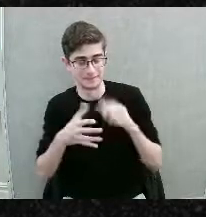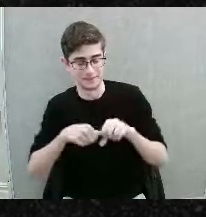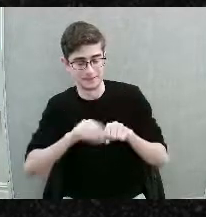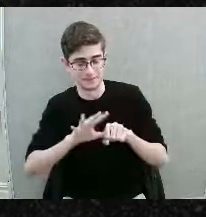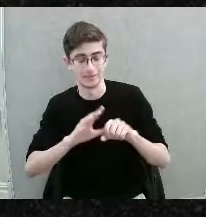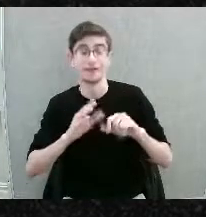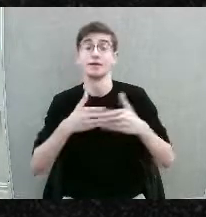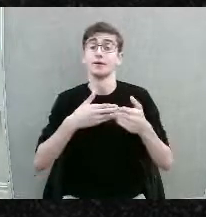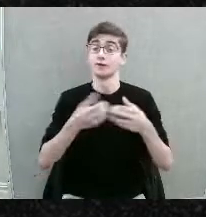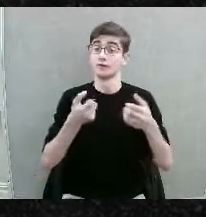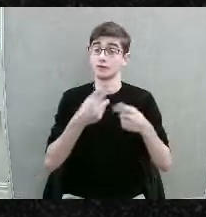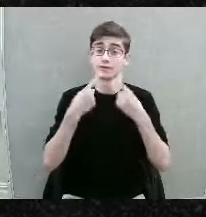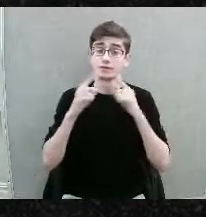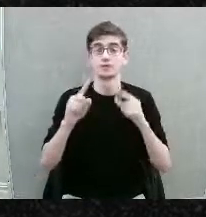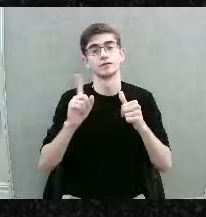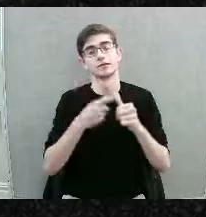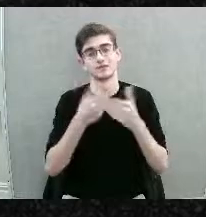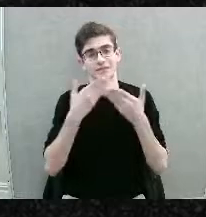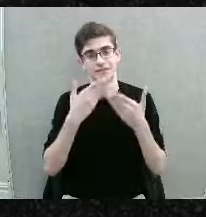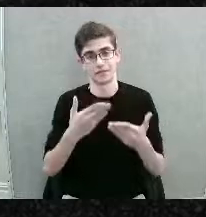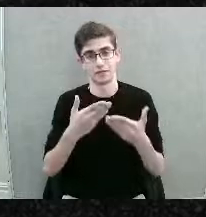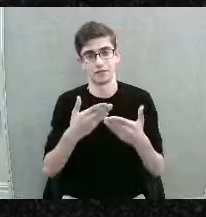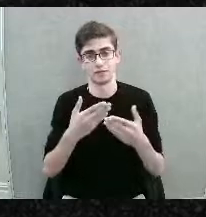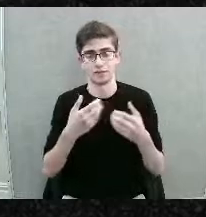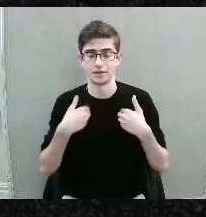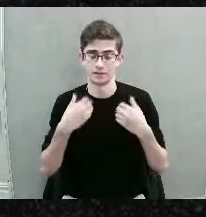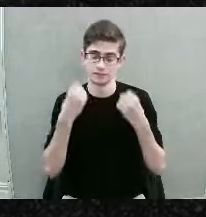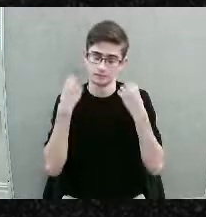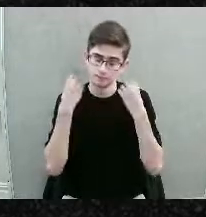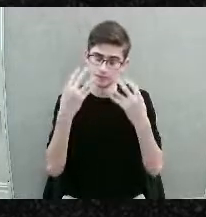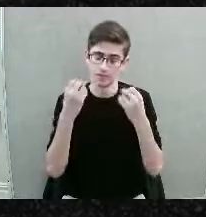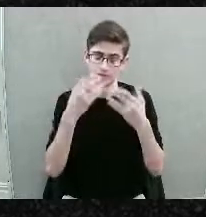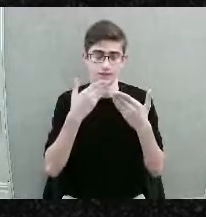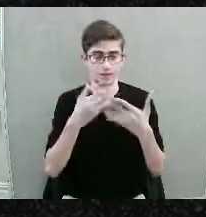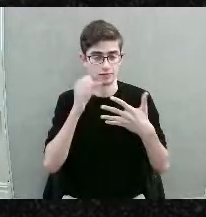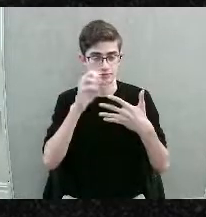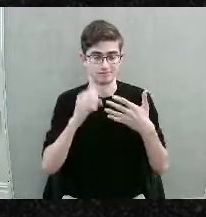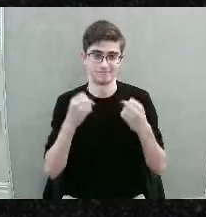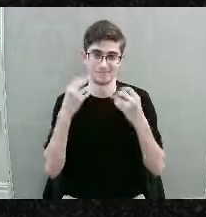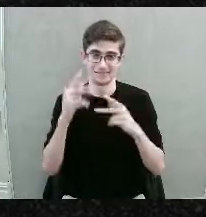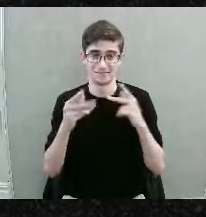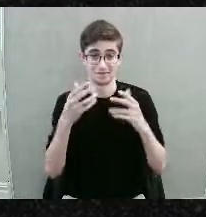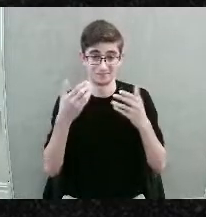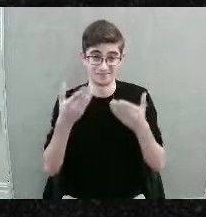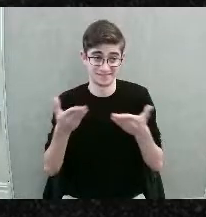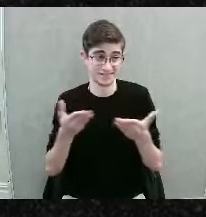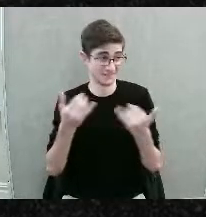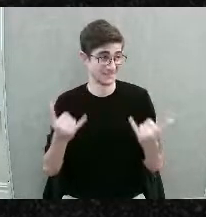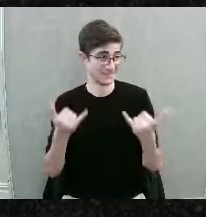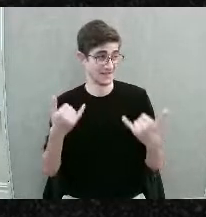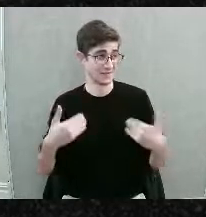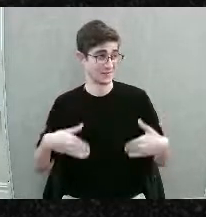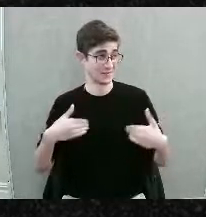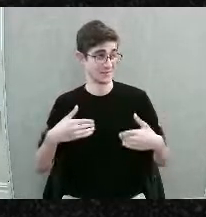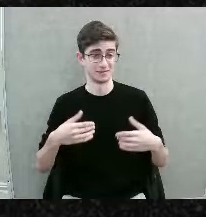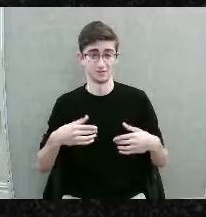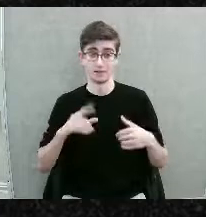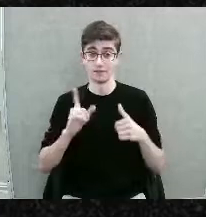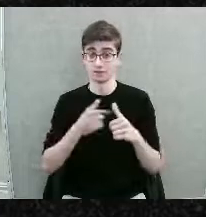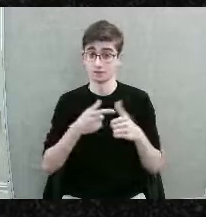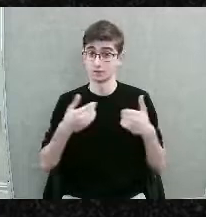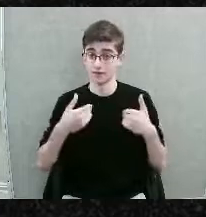few announcements, starting with thank yous, for which there are many that we should be in the room together right now. First,